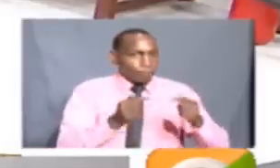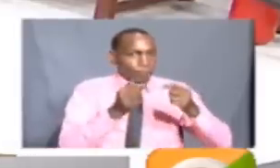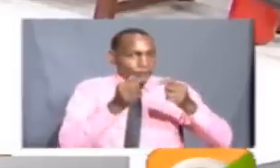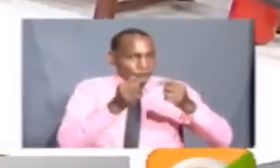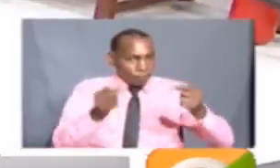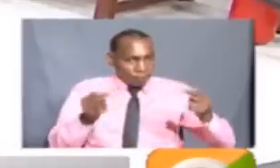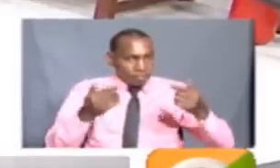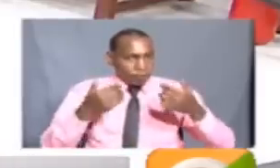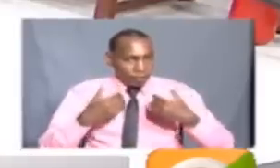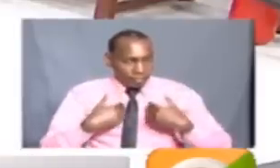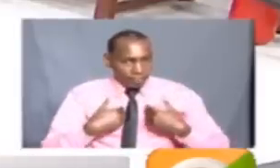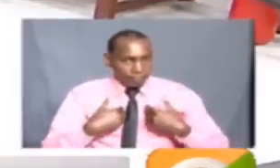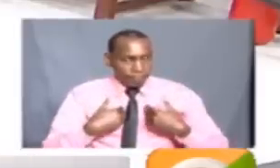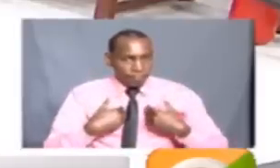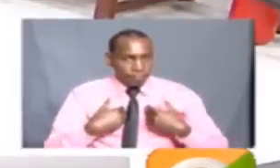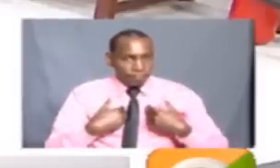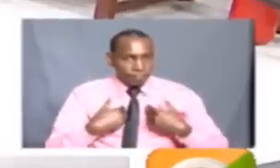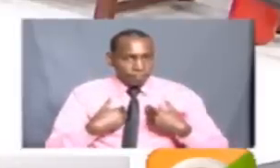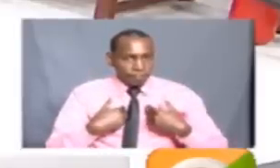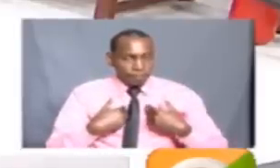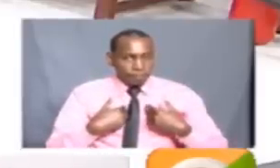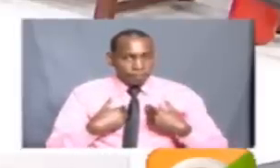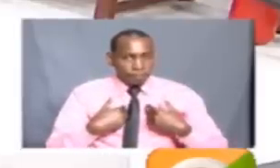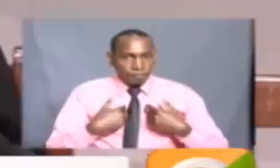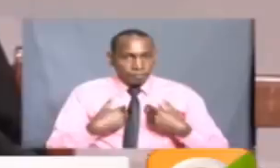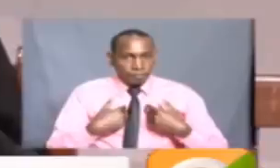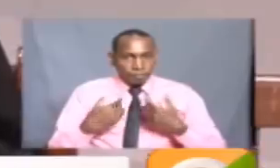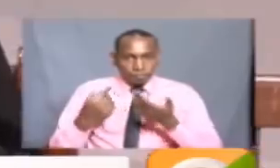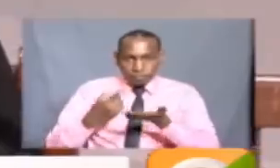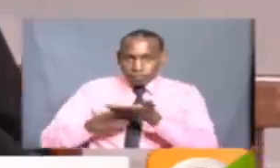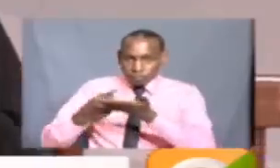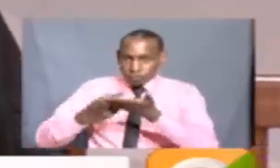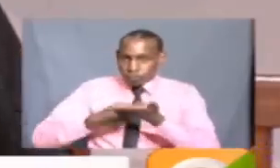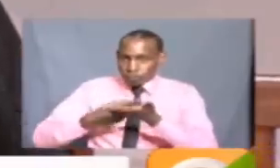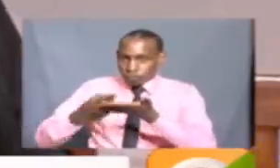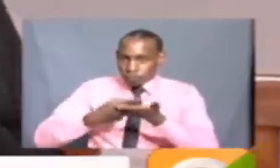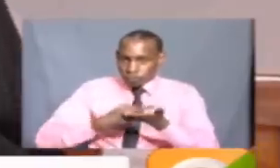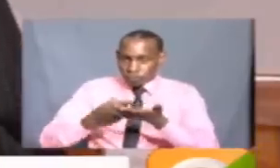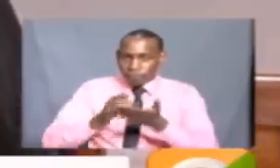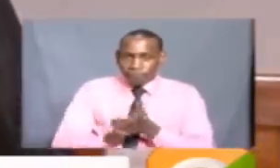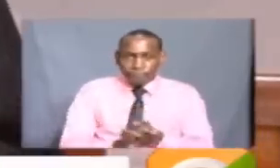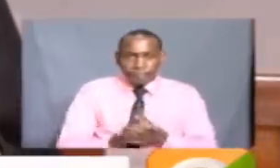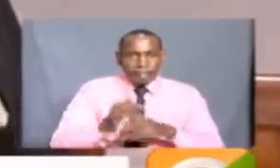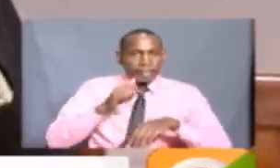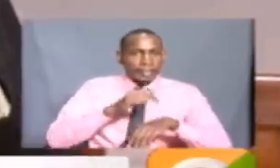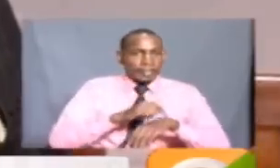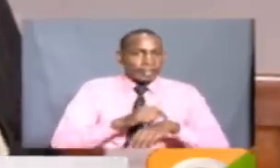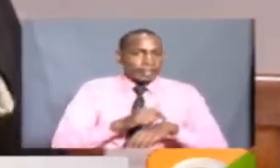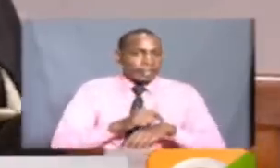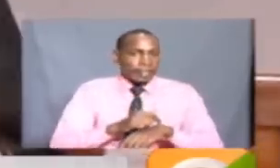an attempt at opposition. I'll speak to that. To which he belongs. You can see, speak to it. When you listen to people